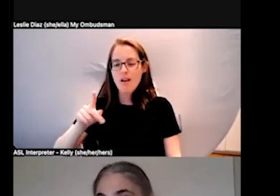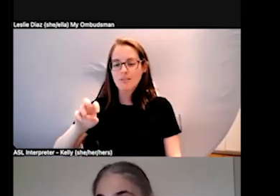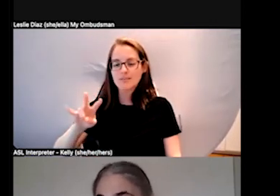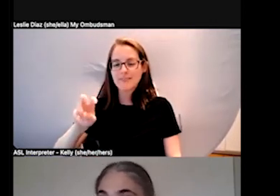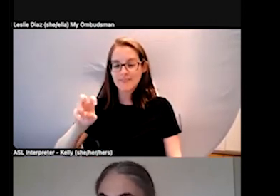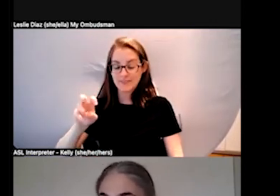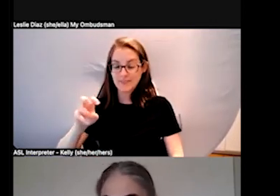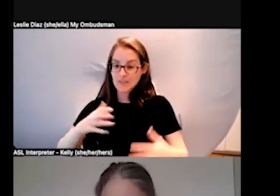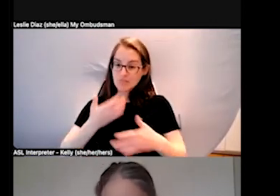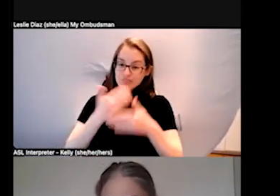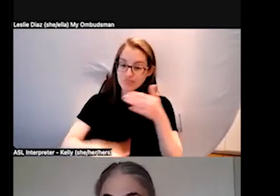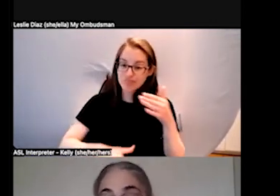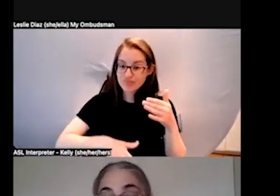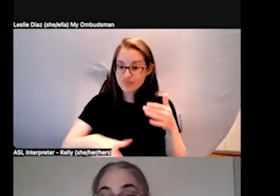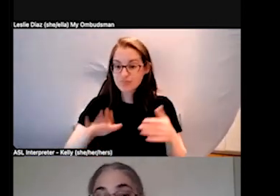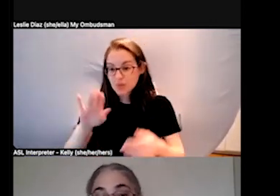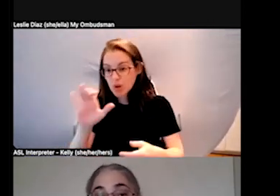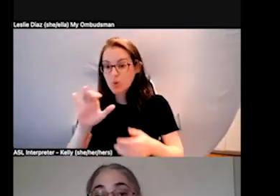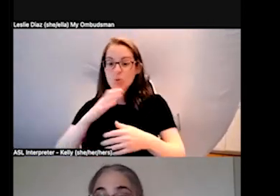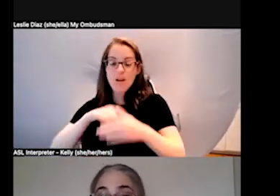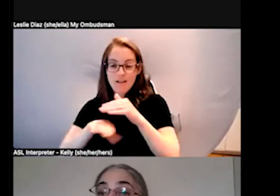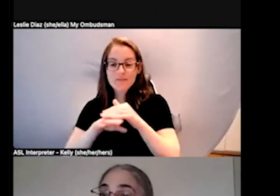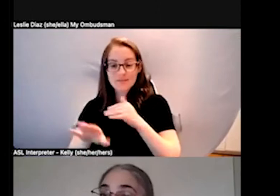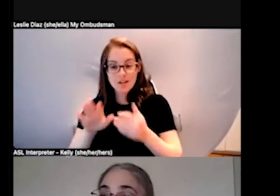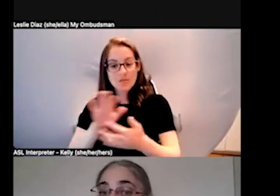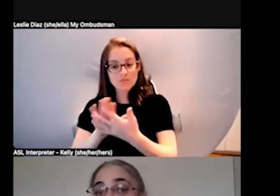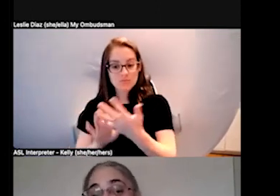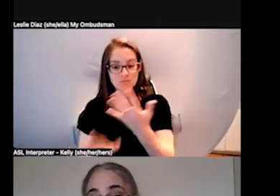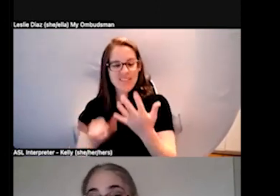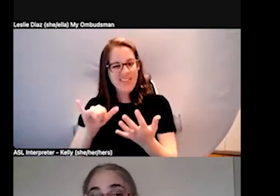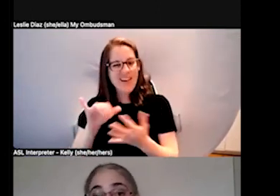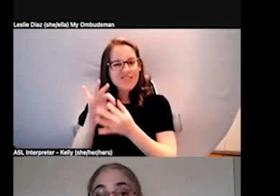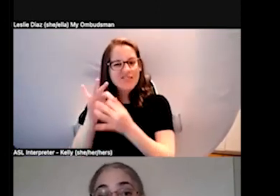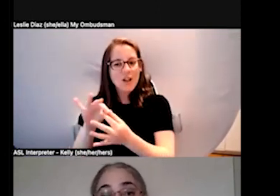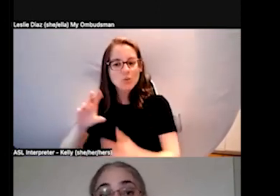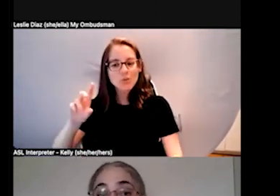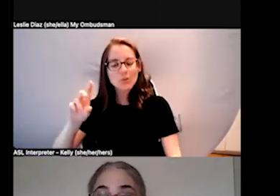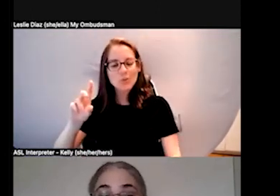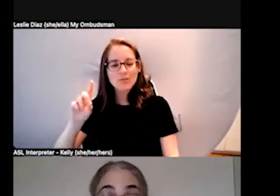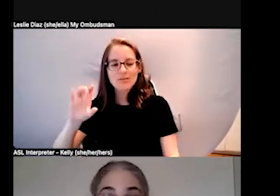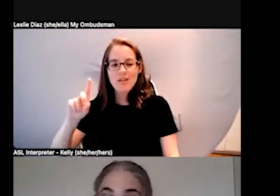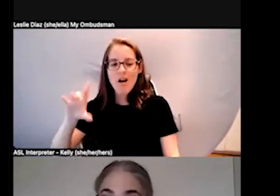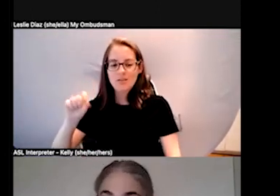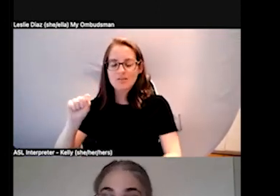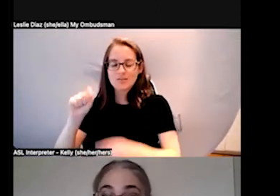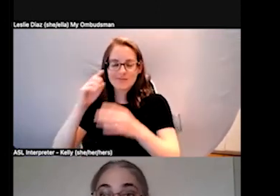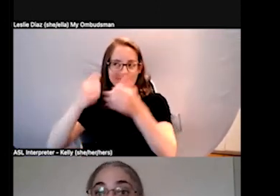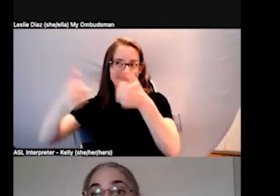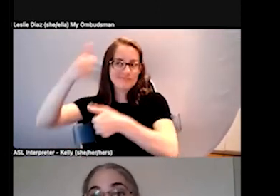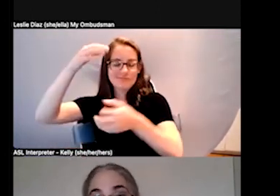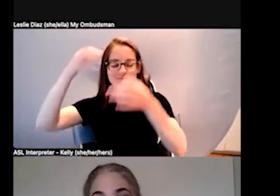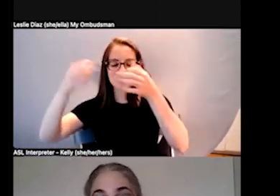by the Supreme Court recently. But the exact language is that access to reproductive health care